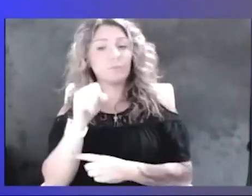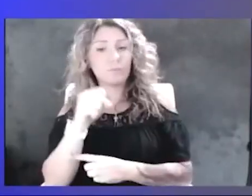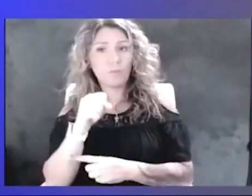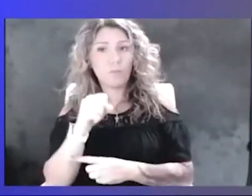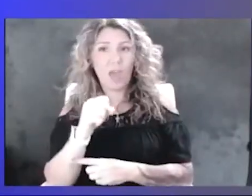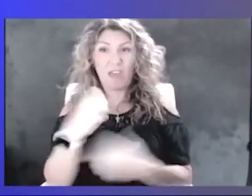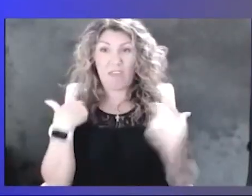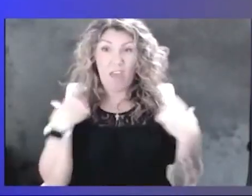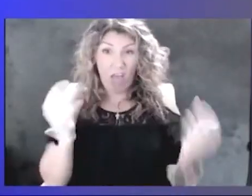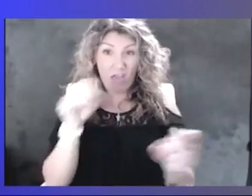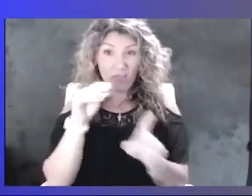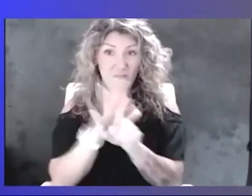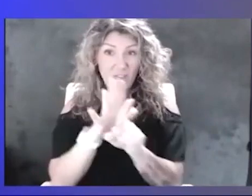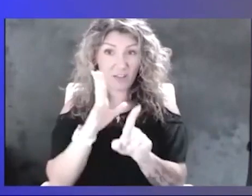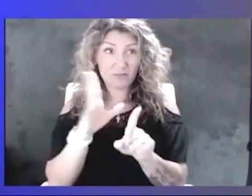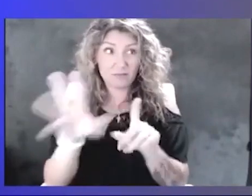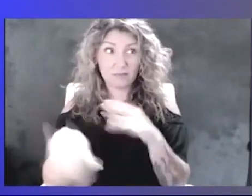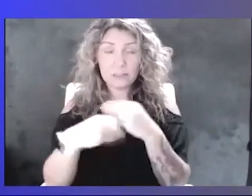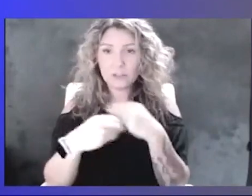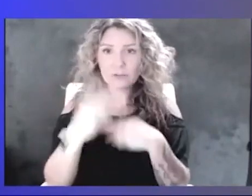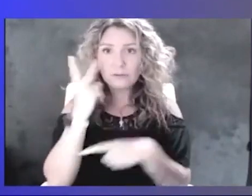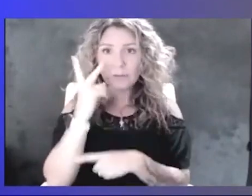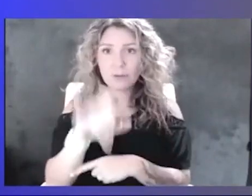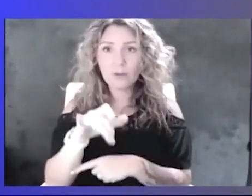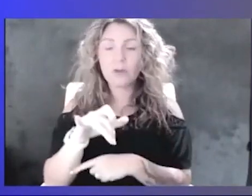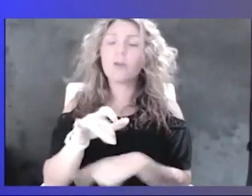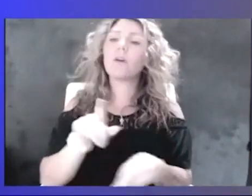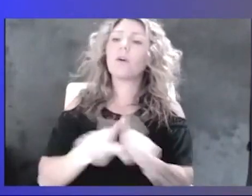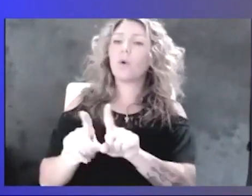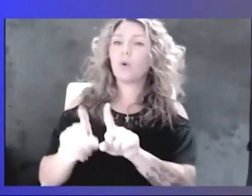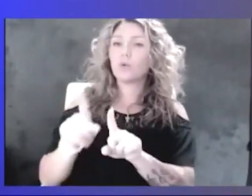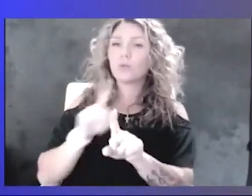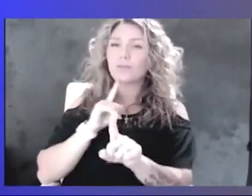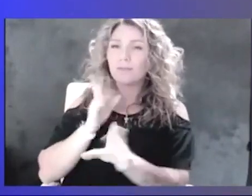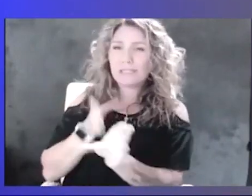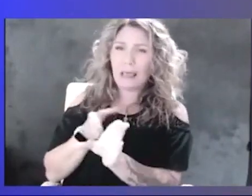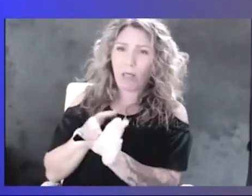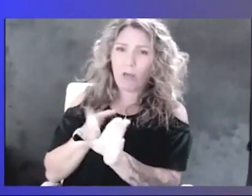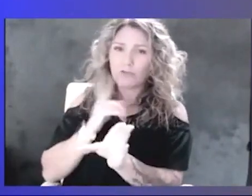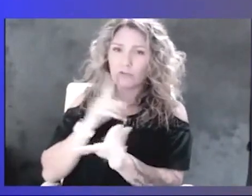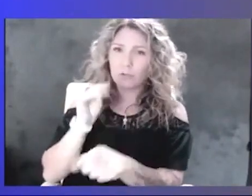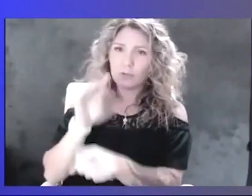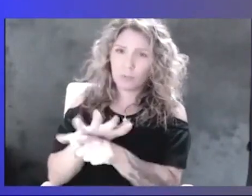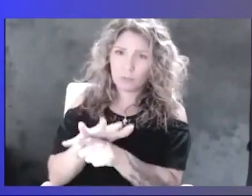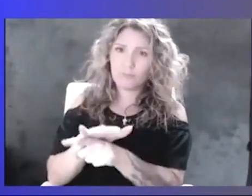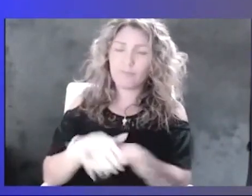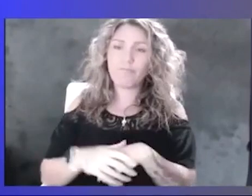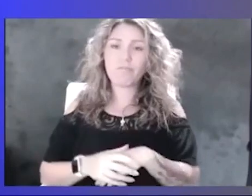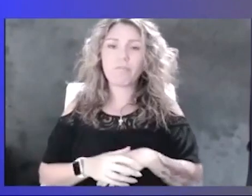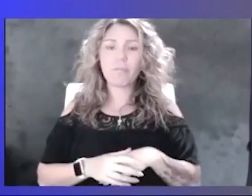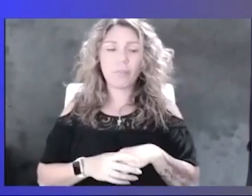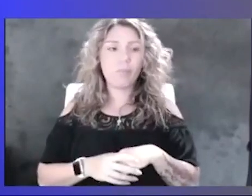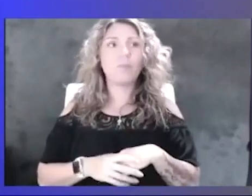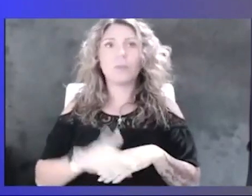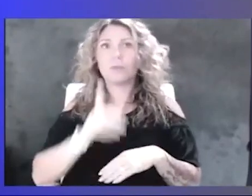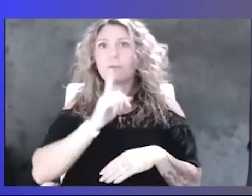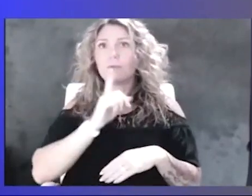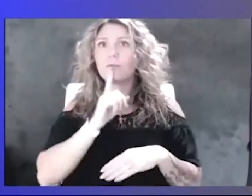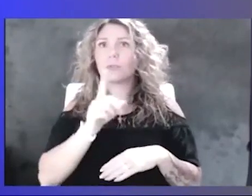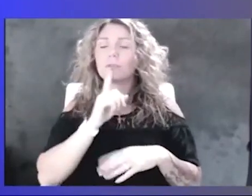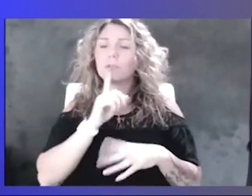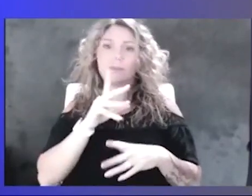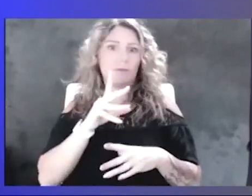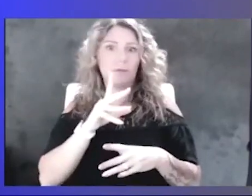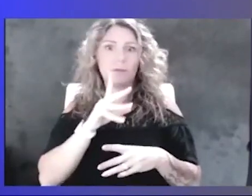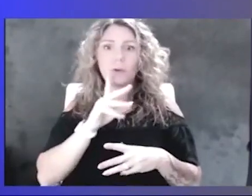we've noticed with COVID, we're also seeing, obviously, the psychological effects. It's very formative time in life